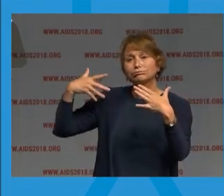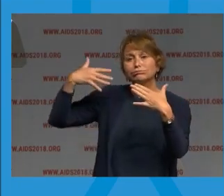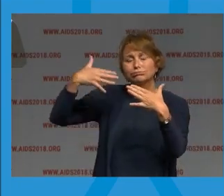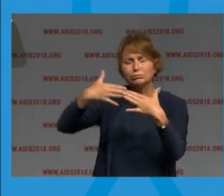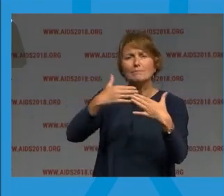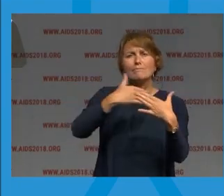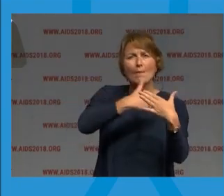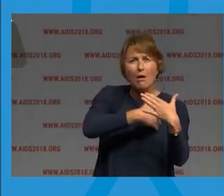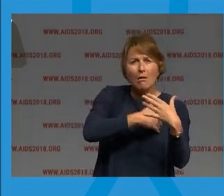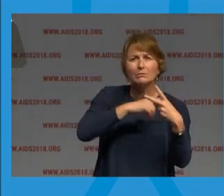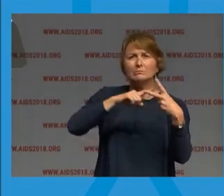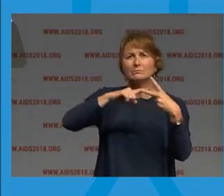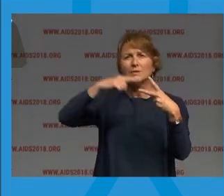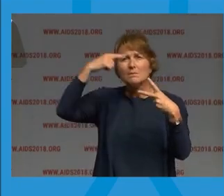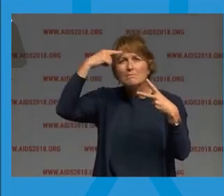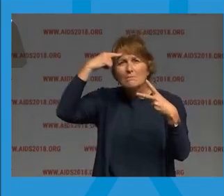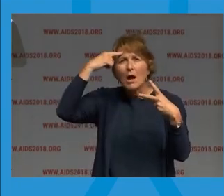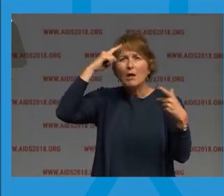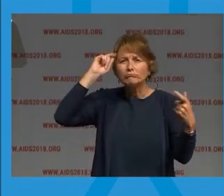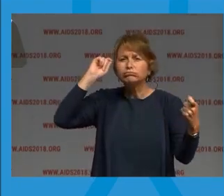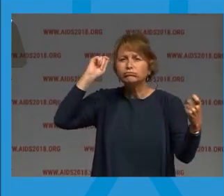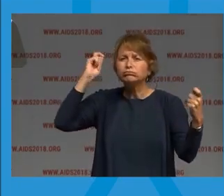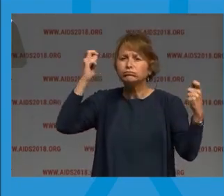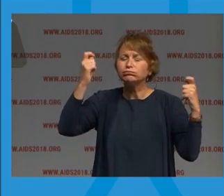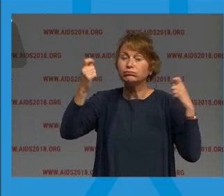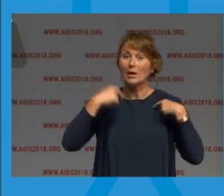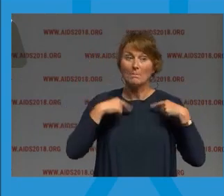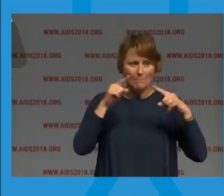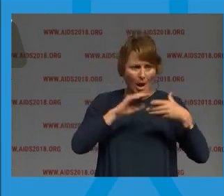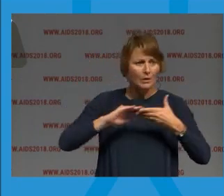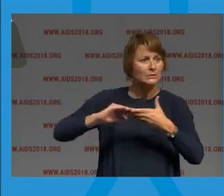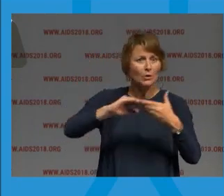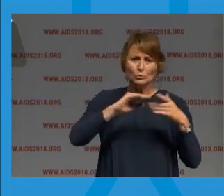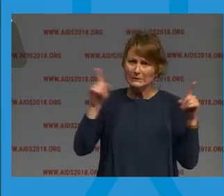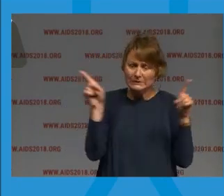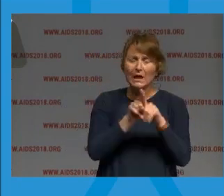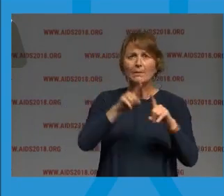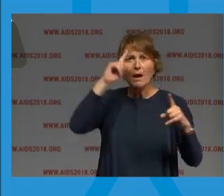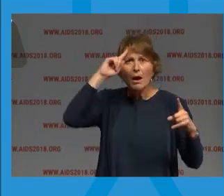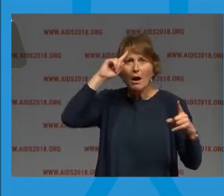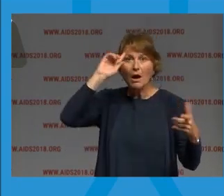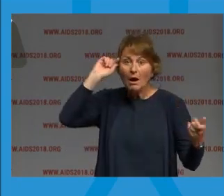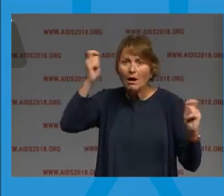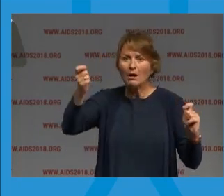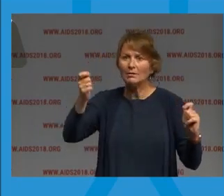have our organizations and approaches followed?